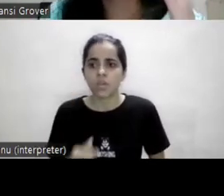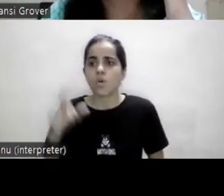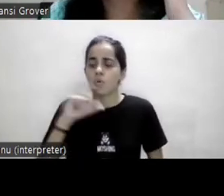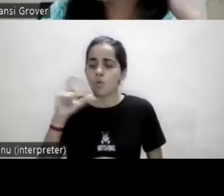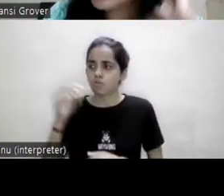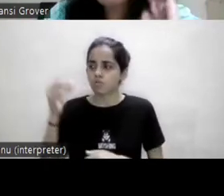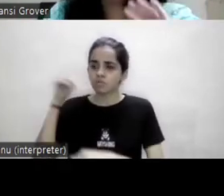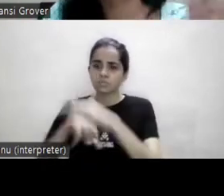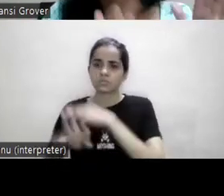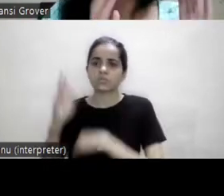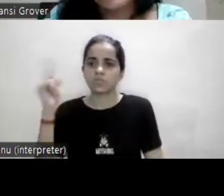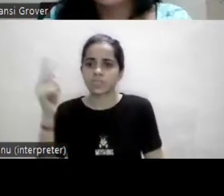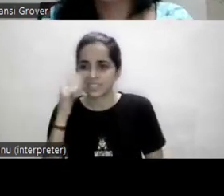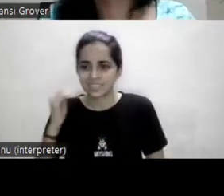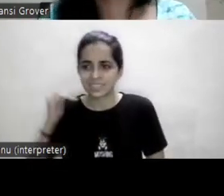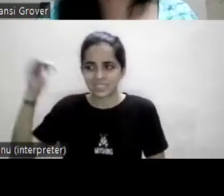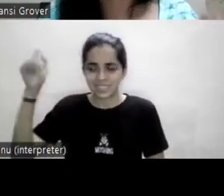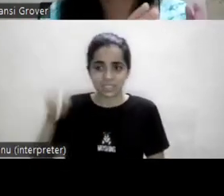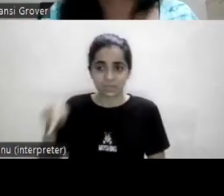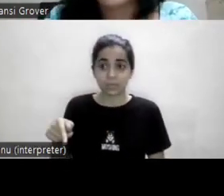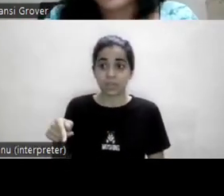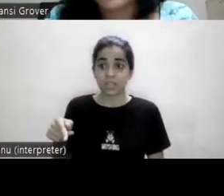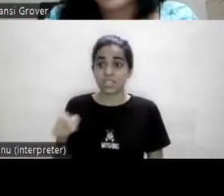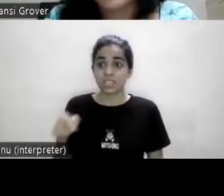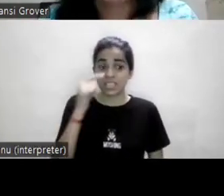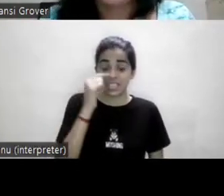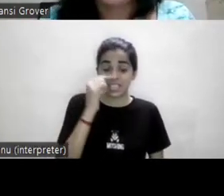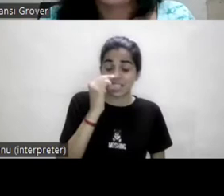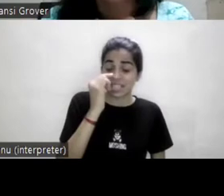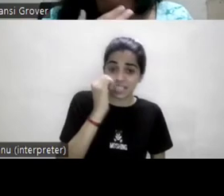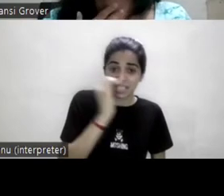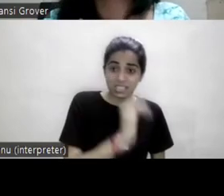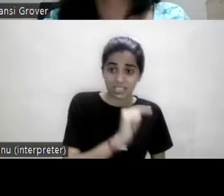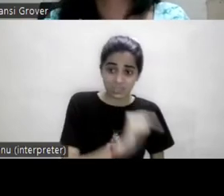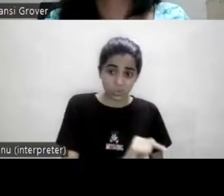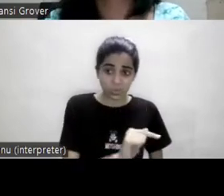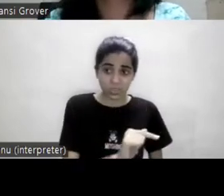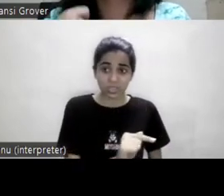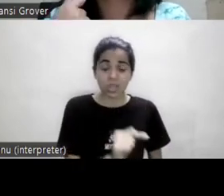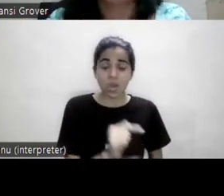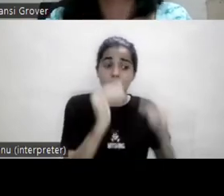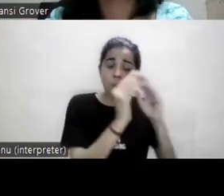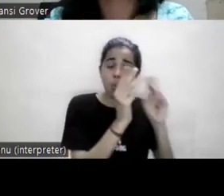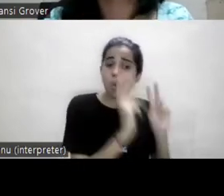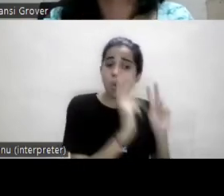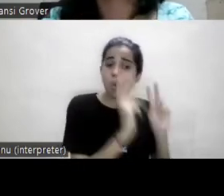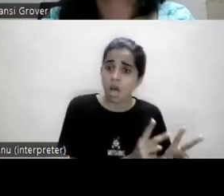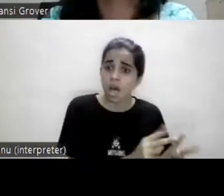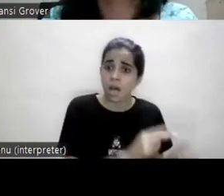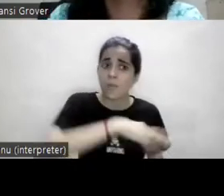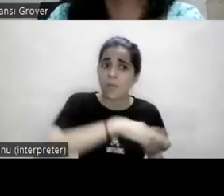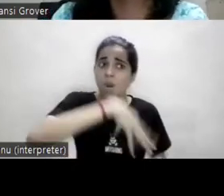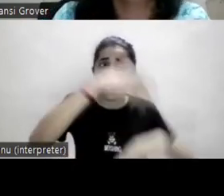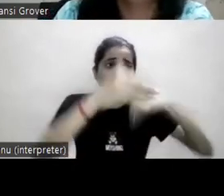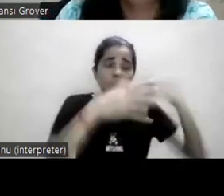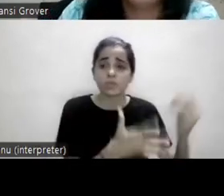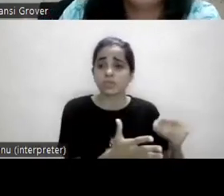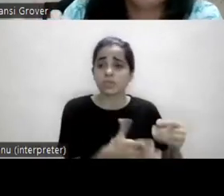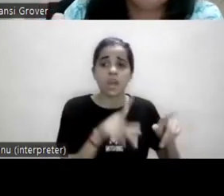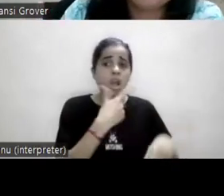who is, you know, kept hidden, kept at home. And there is a very prominent scene in the film where,